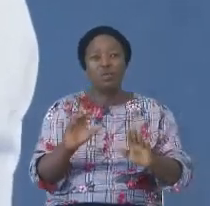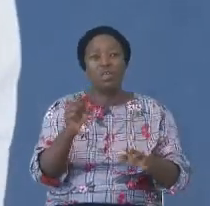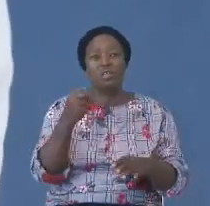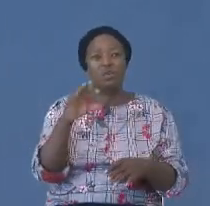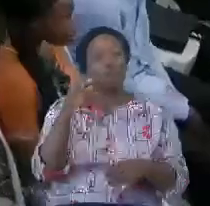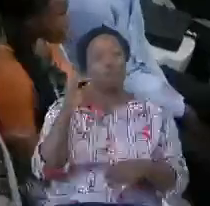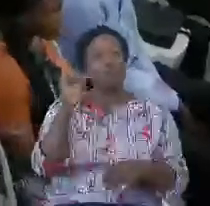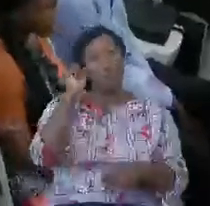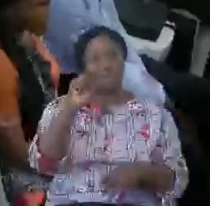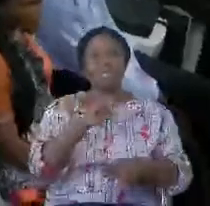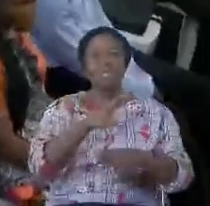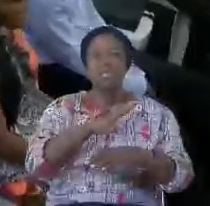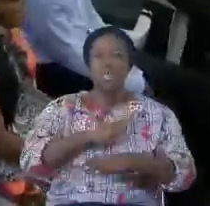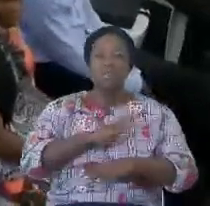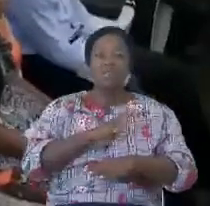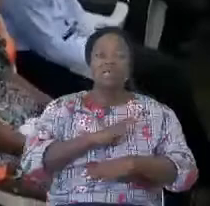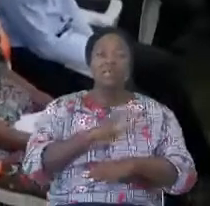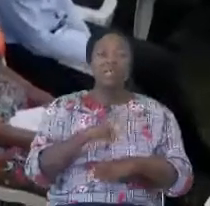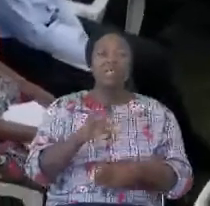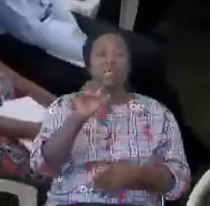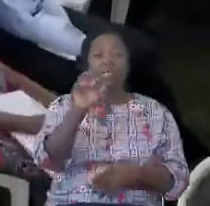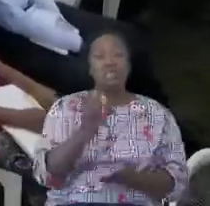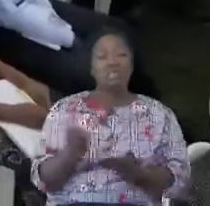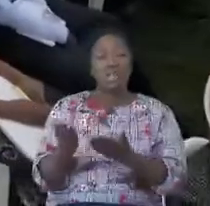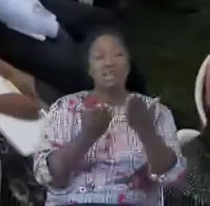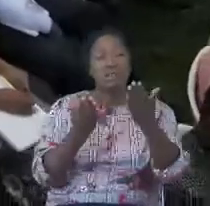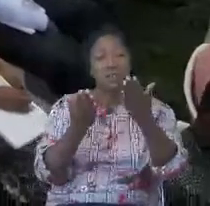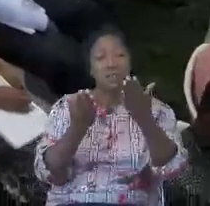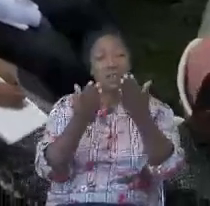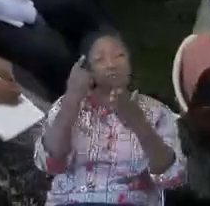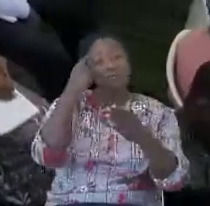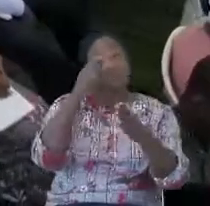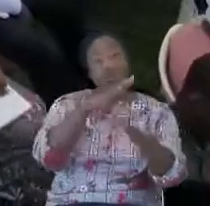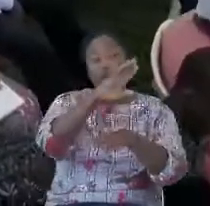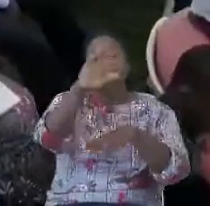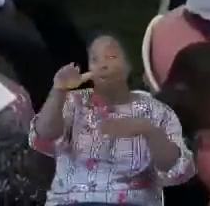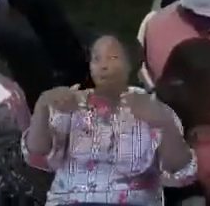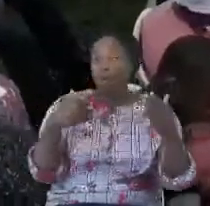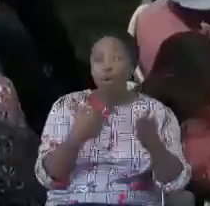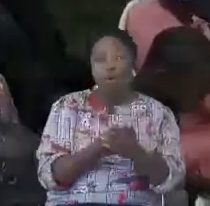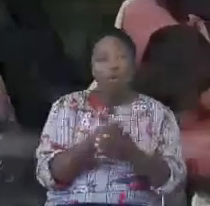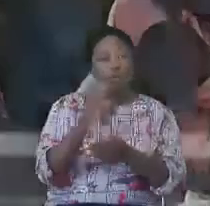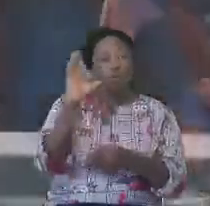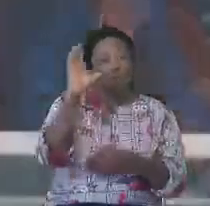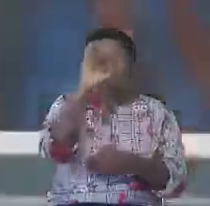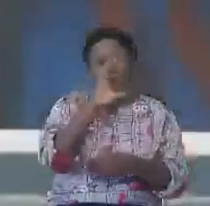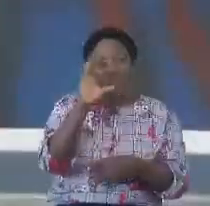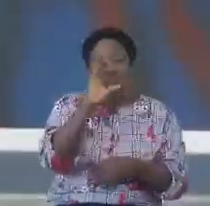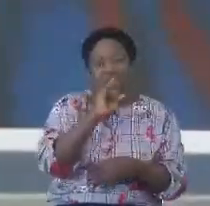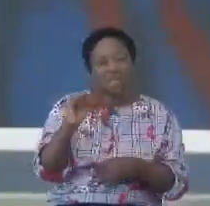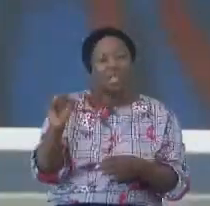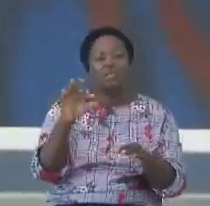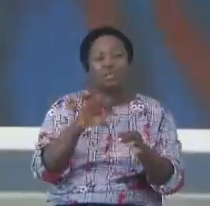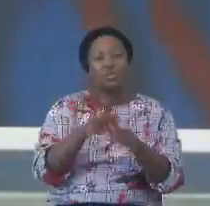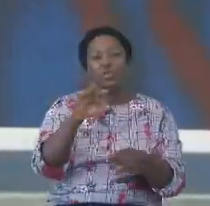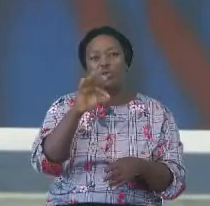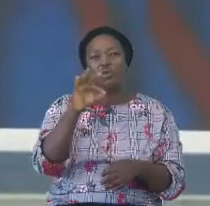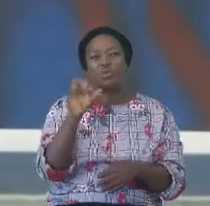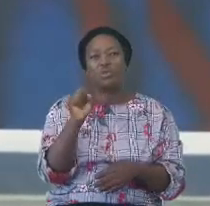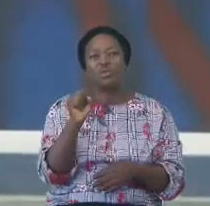Jesus' name. And then the wonder of a satisfactory sacrifice for